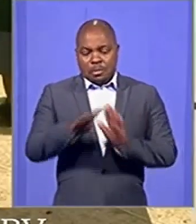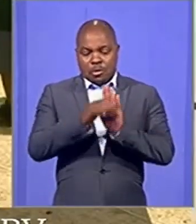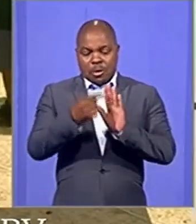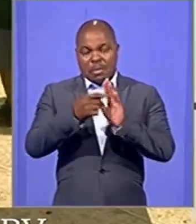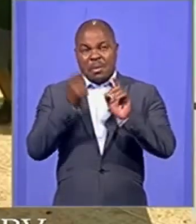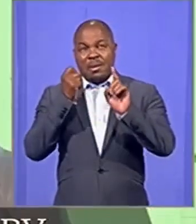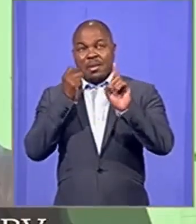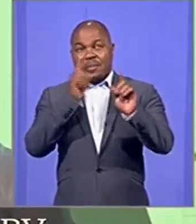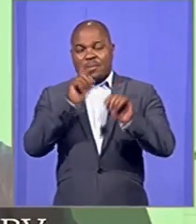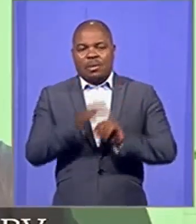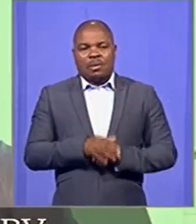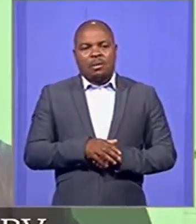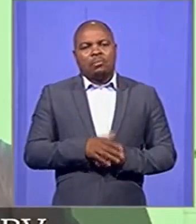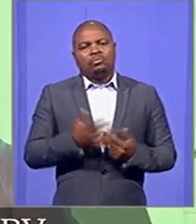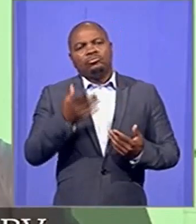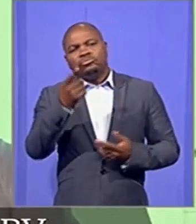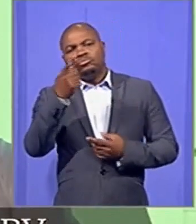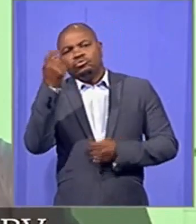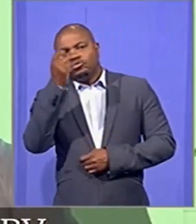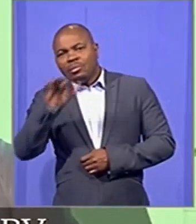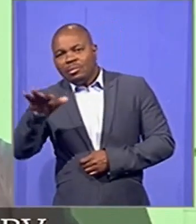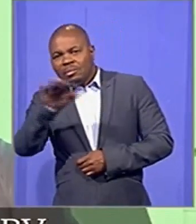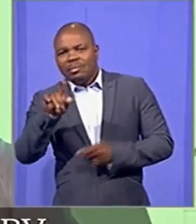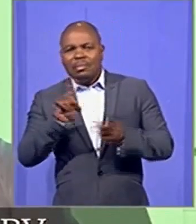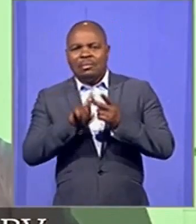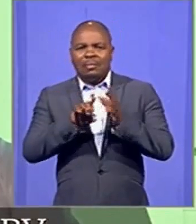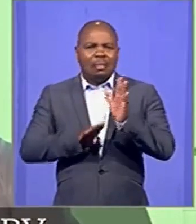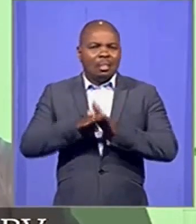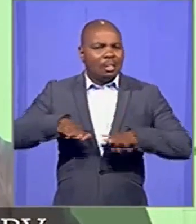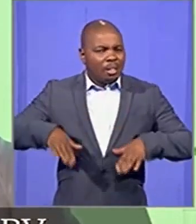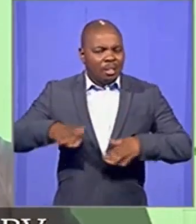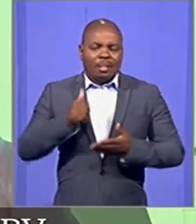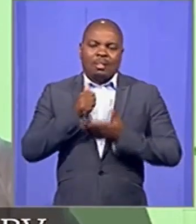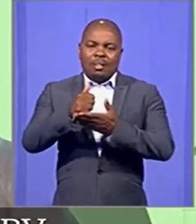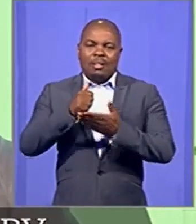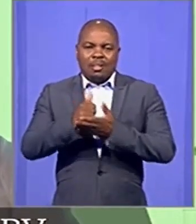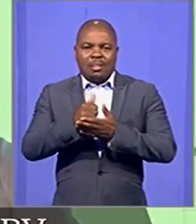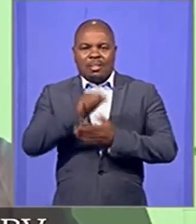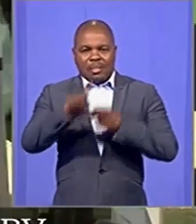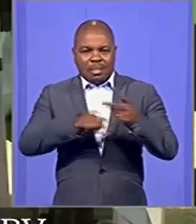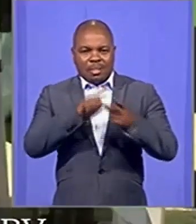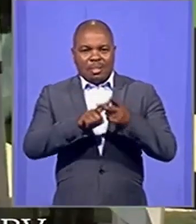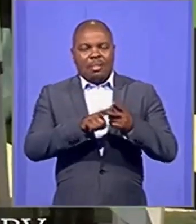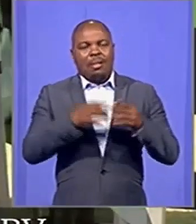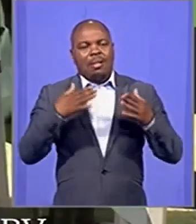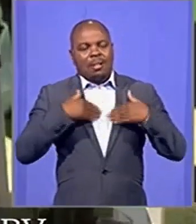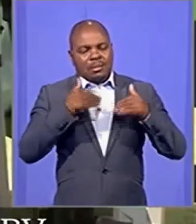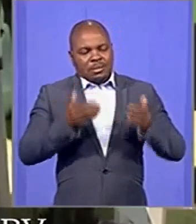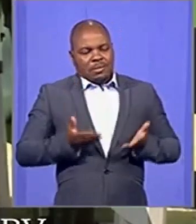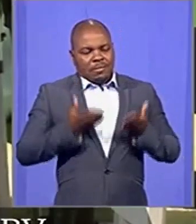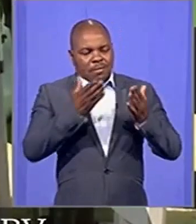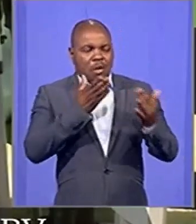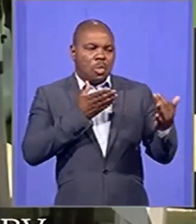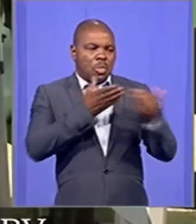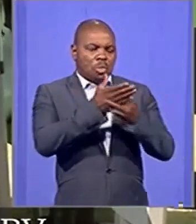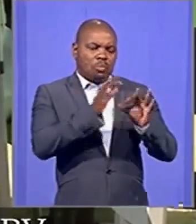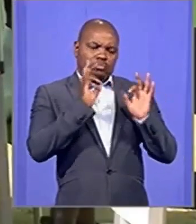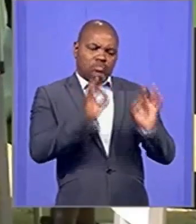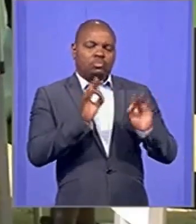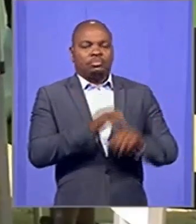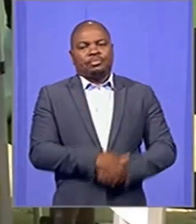thusa baagi ba metse selegae le metse e sa tlhabololwang gore ba fitlhelele ditirelo tsa pholo tse di nang le